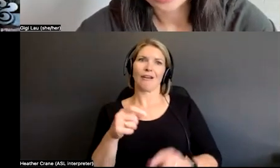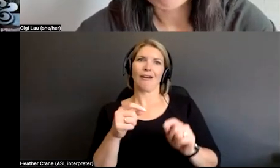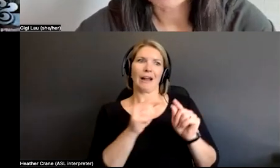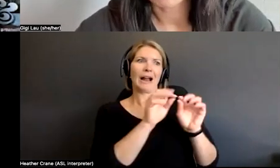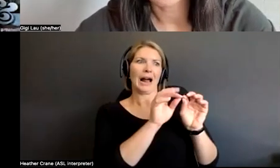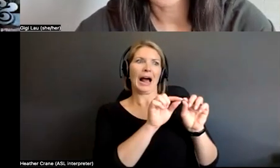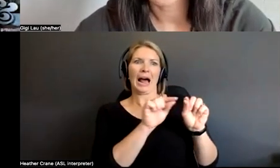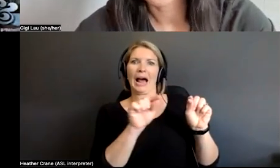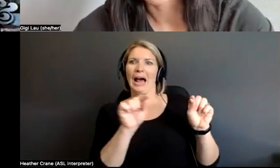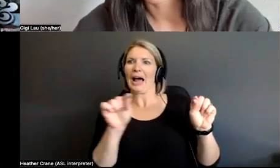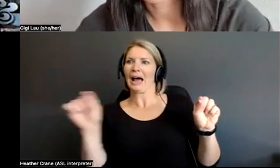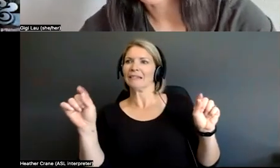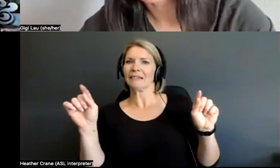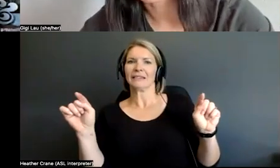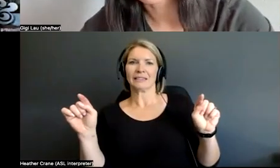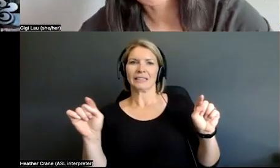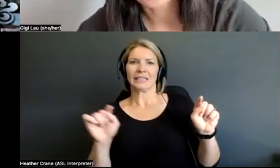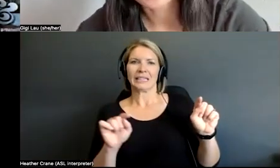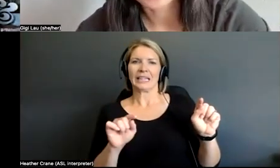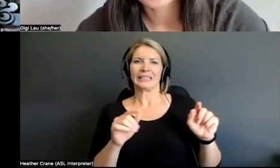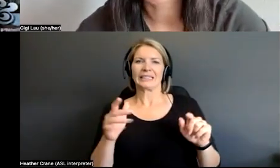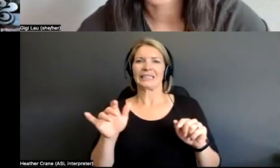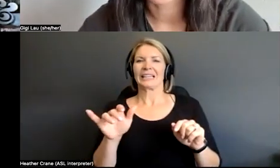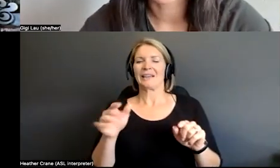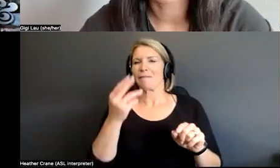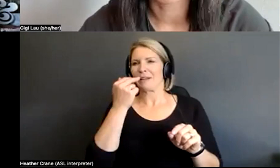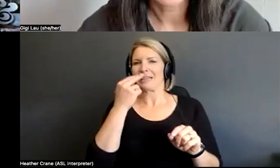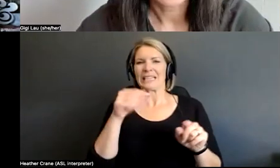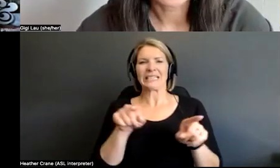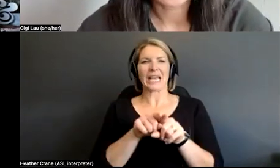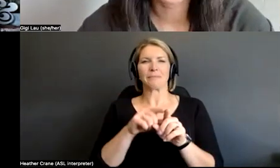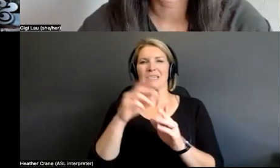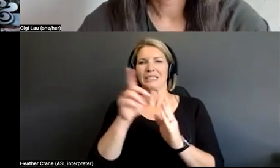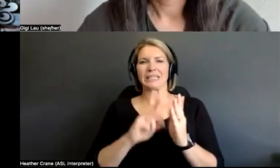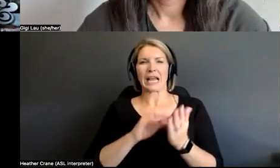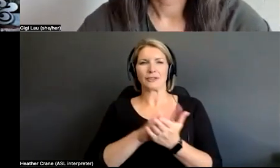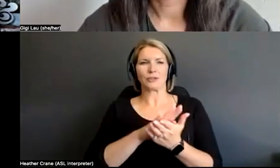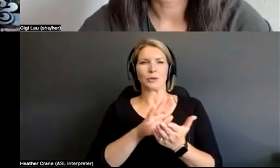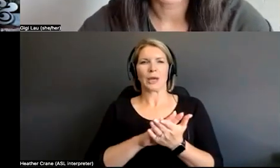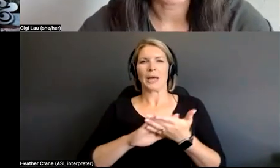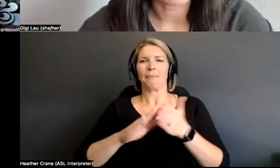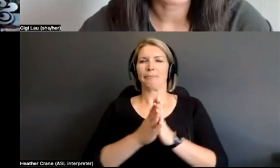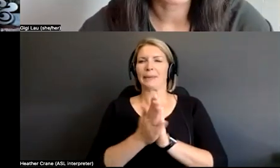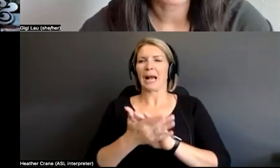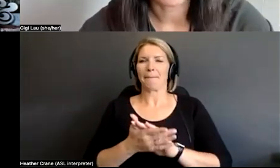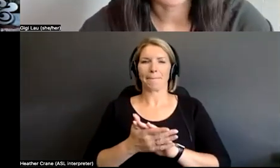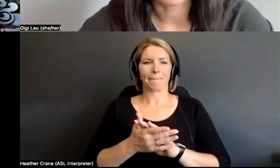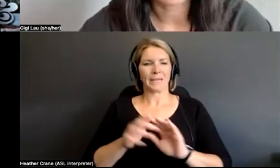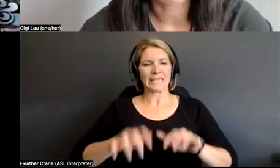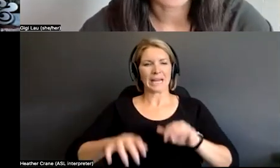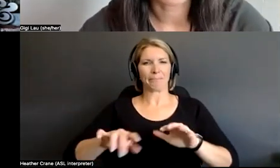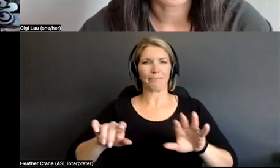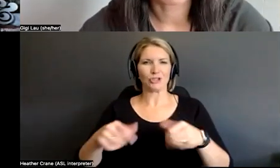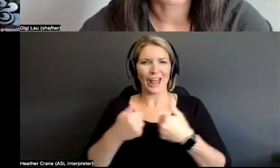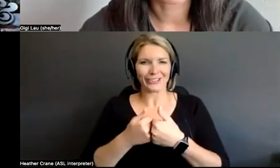it's like a type 101 exercise, like back in design school, I think. So it's really, I think